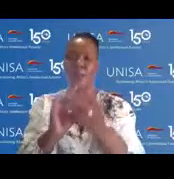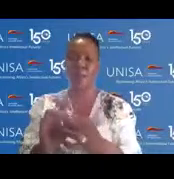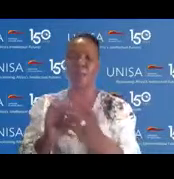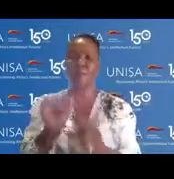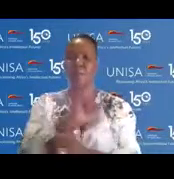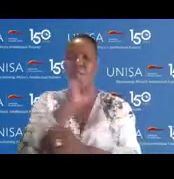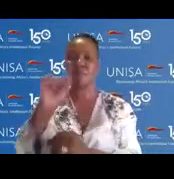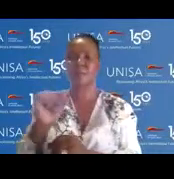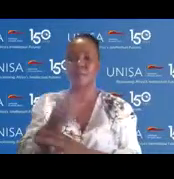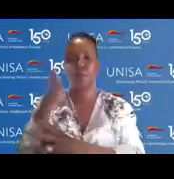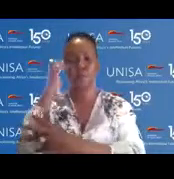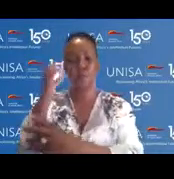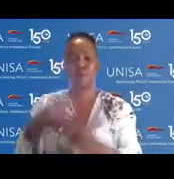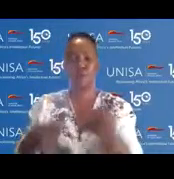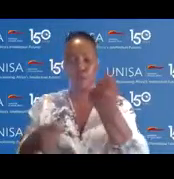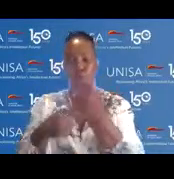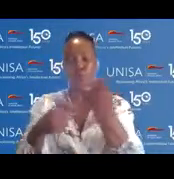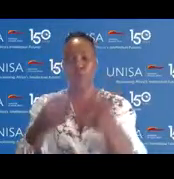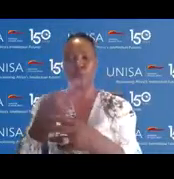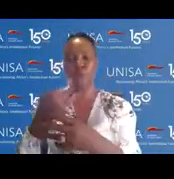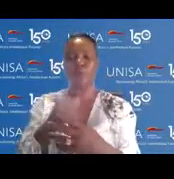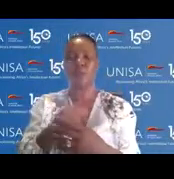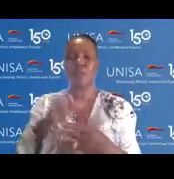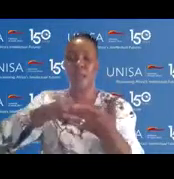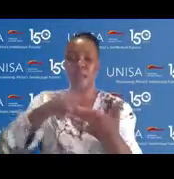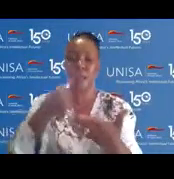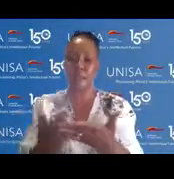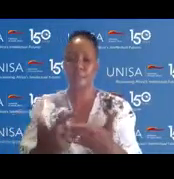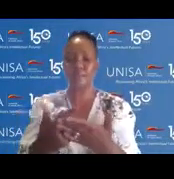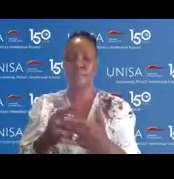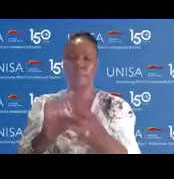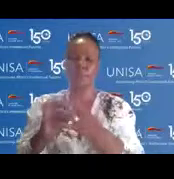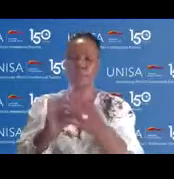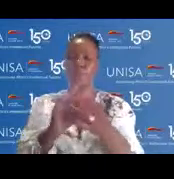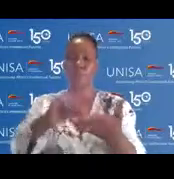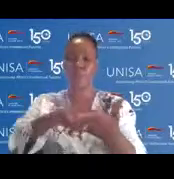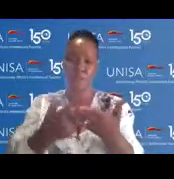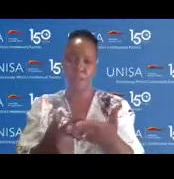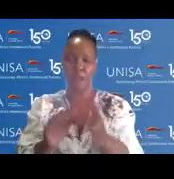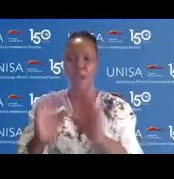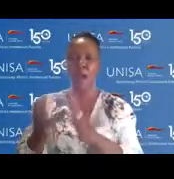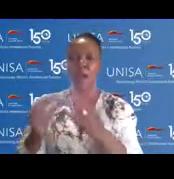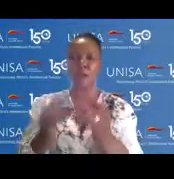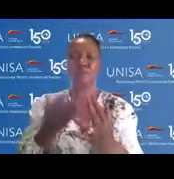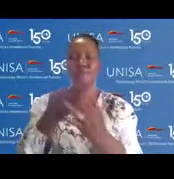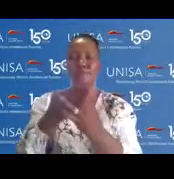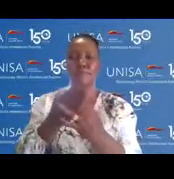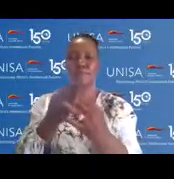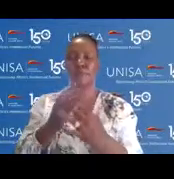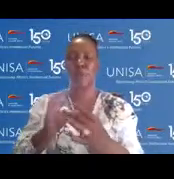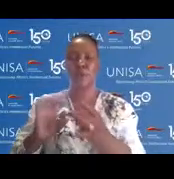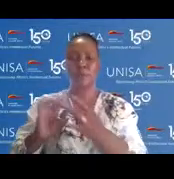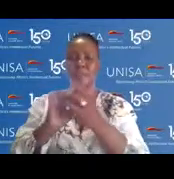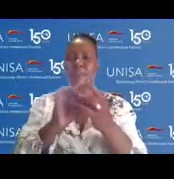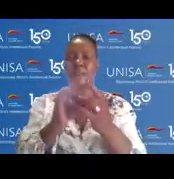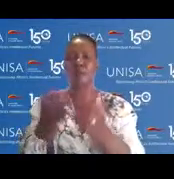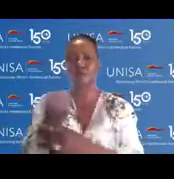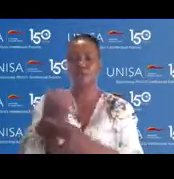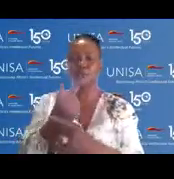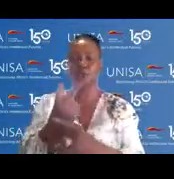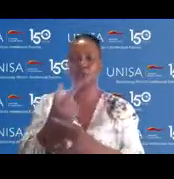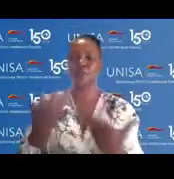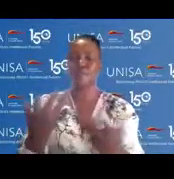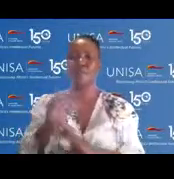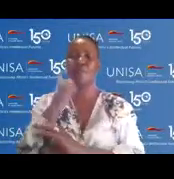that opportunity, you've got a smartphone and you've got a laptop, how can I actually connect the two together? It's actually quite easy. You could